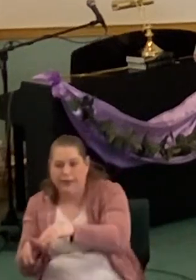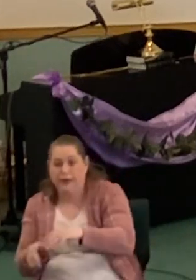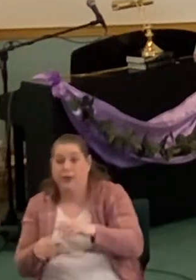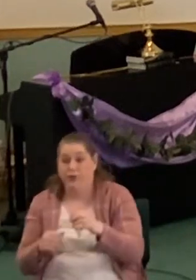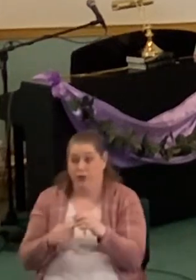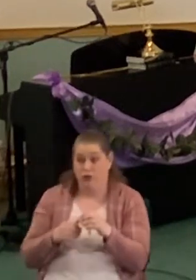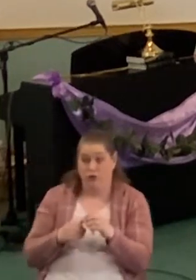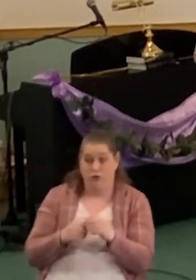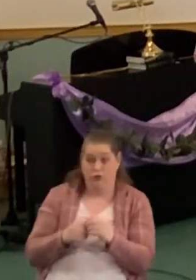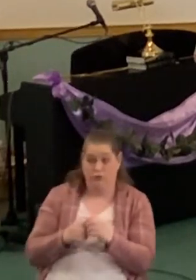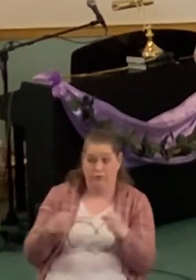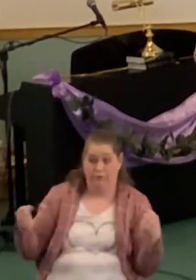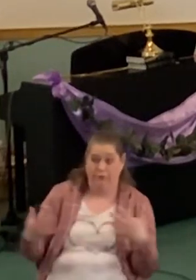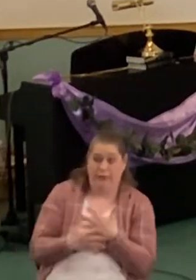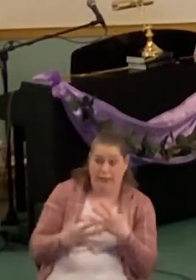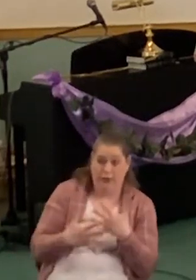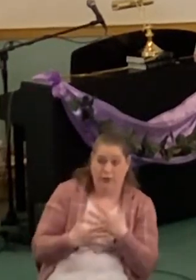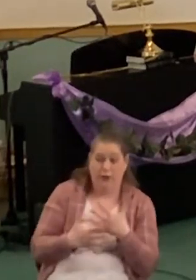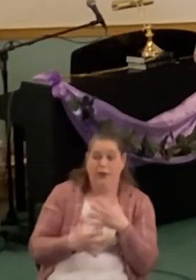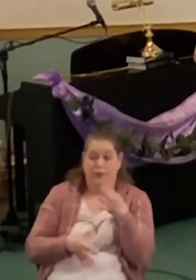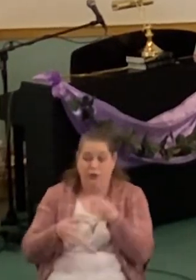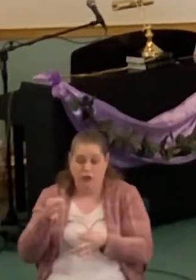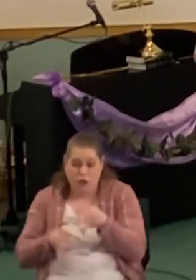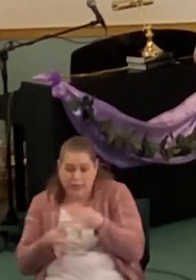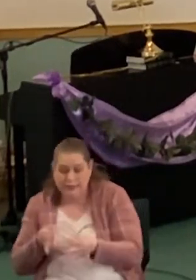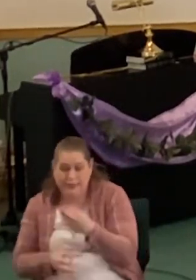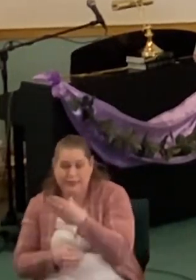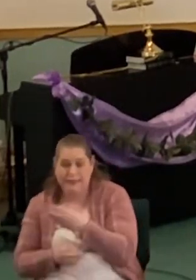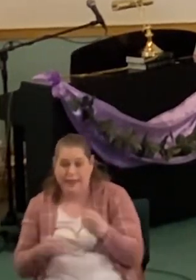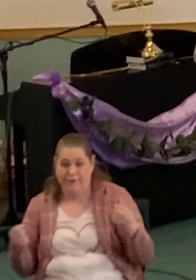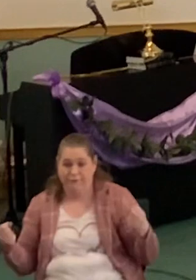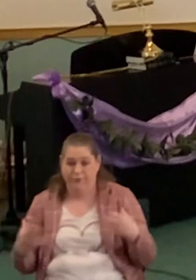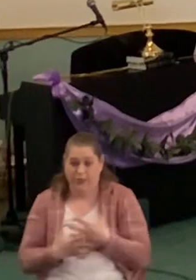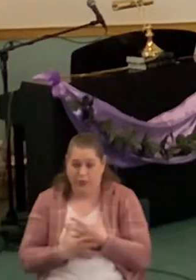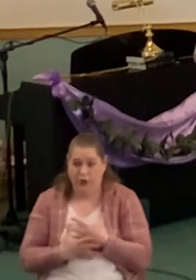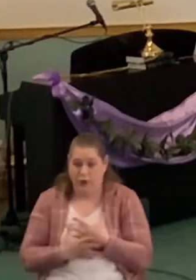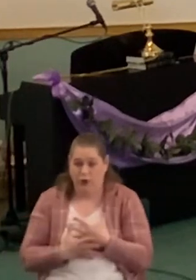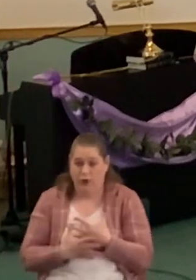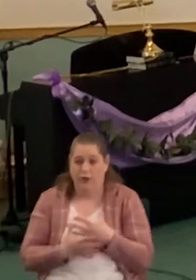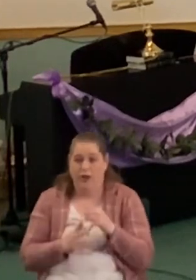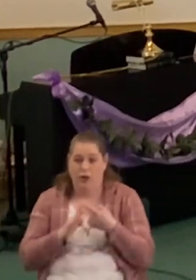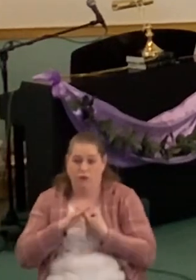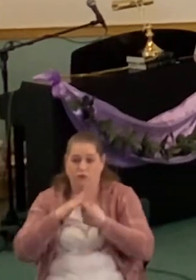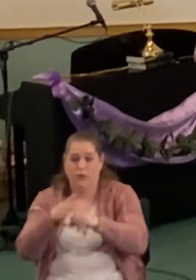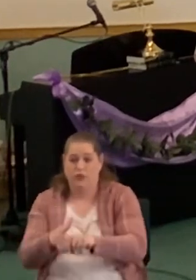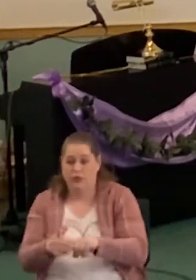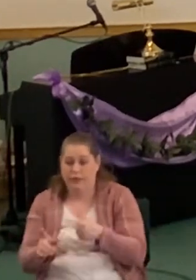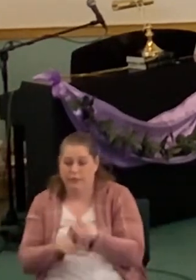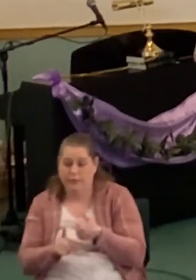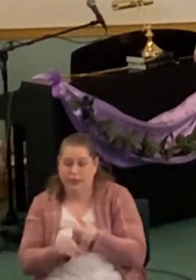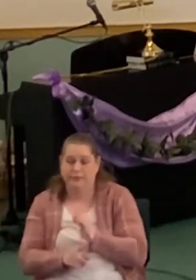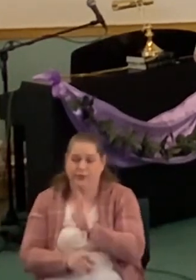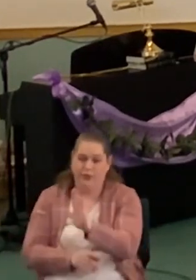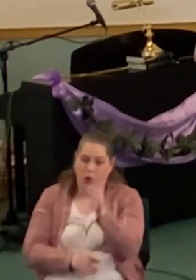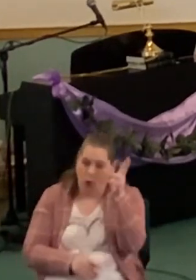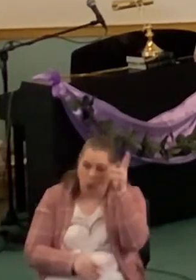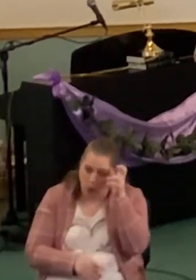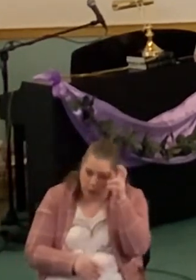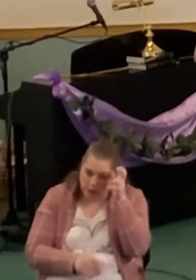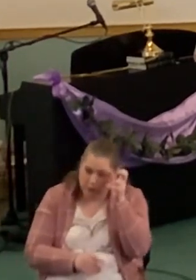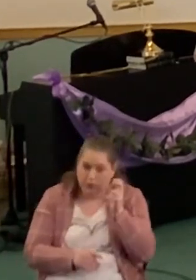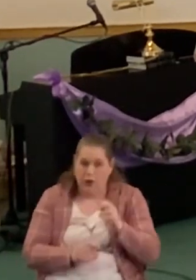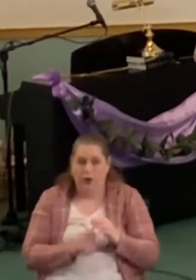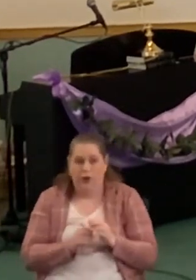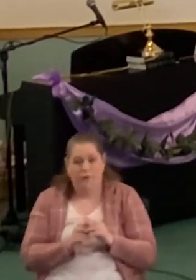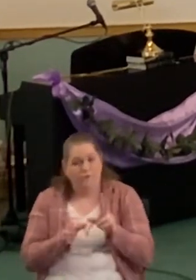and feared. Their justice and authority originate with themselves. Their horses are swifter than leopards